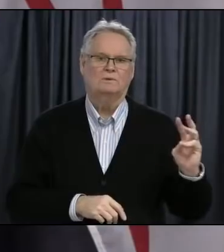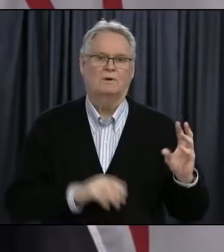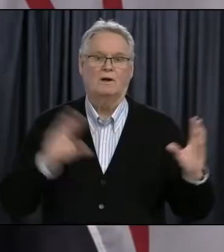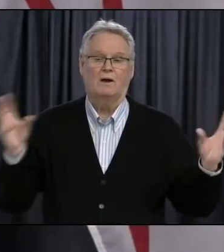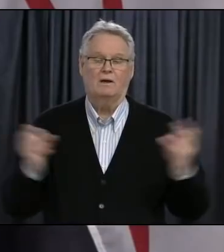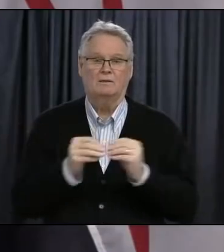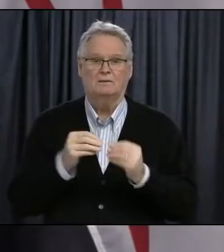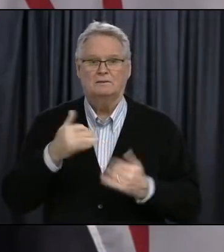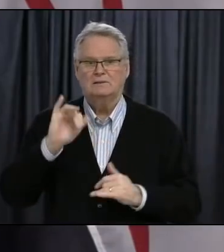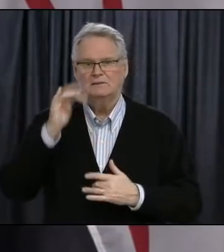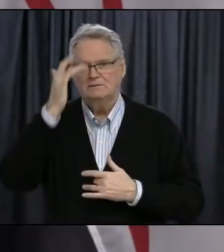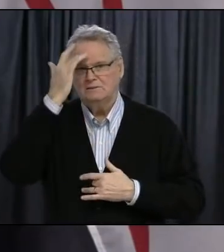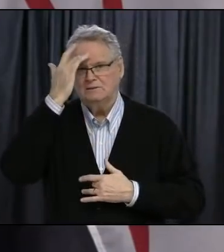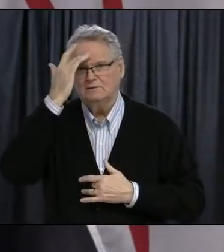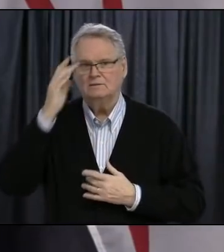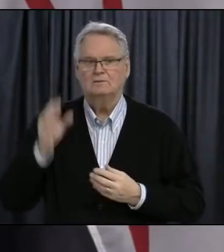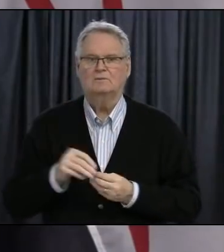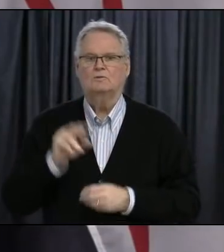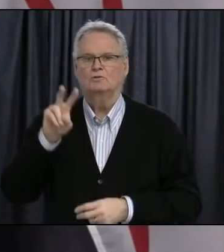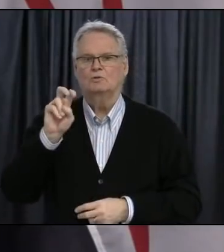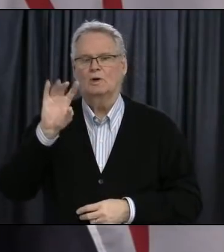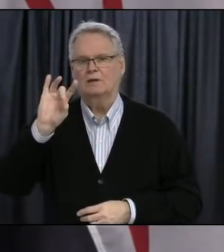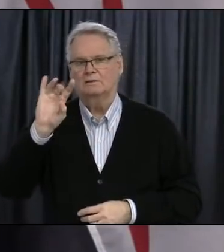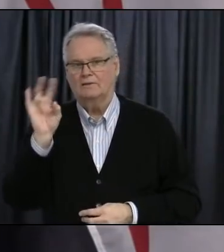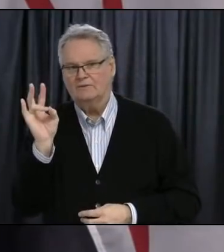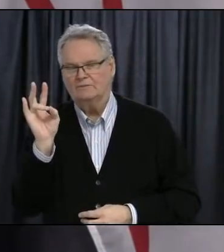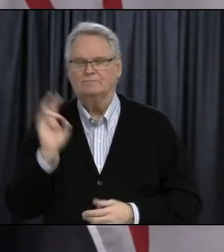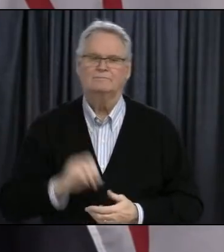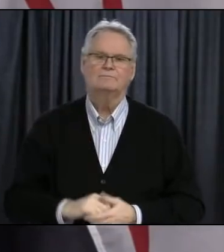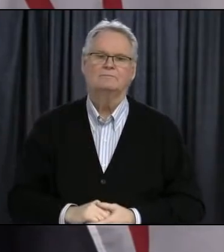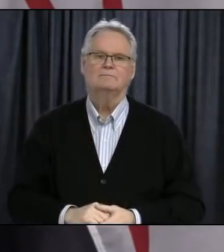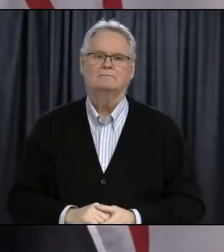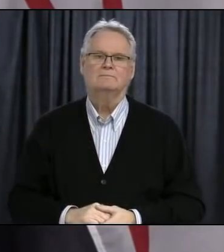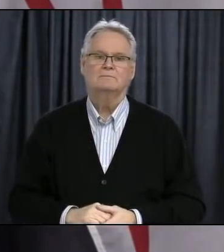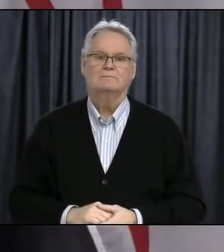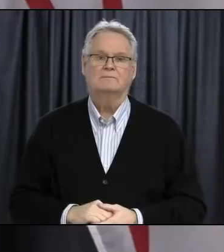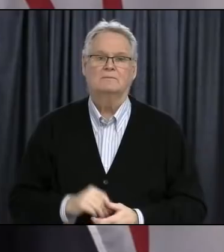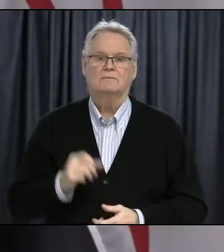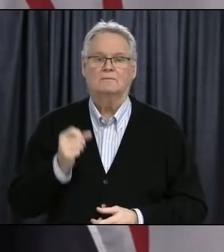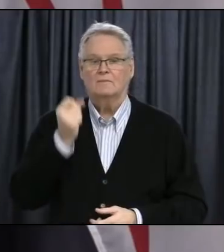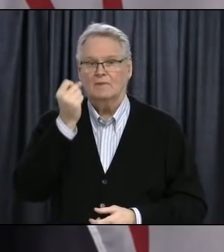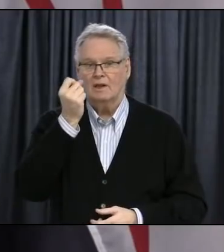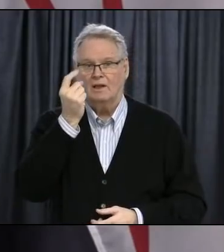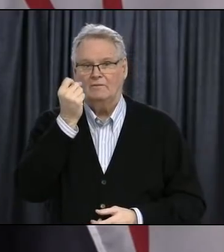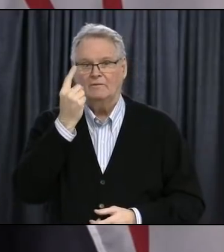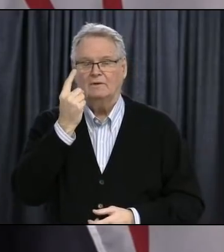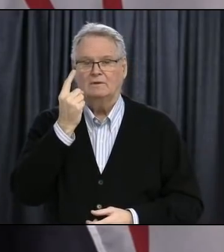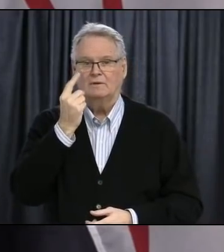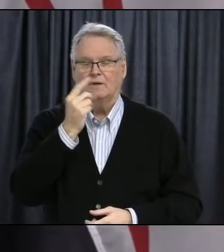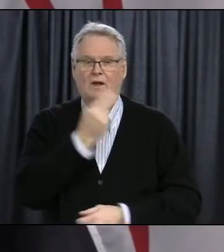new or outstanding presumptive cases. 11 people are in hospital due to COVID-19.